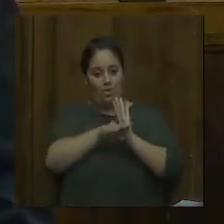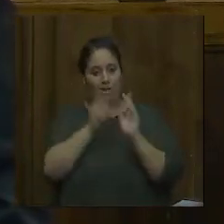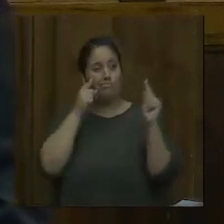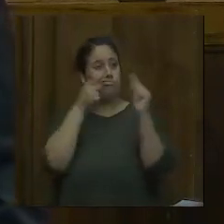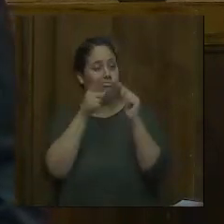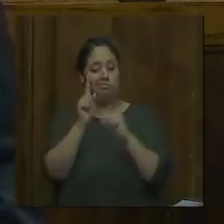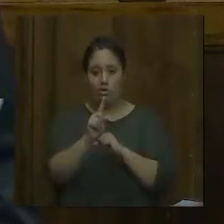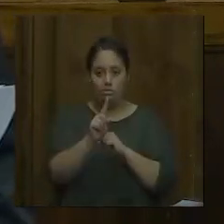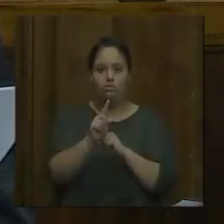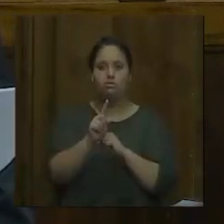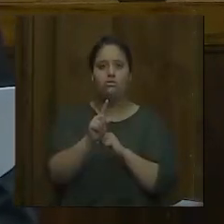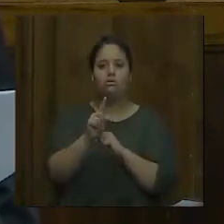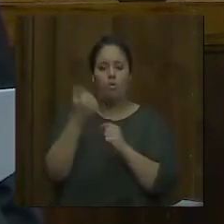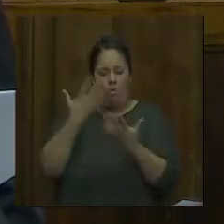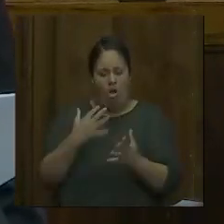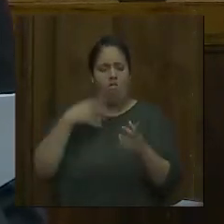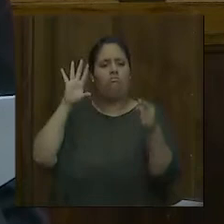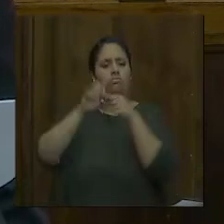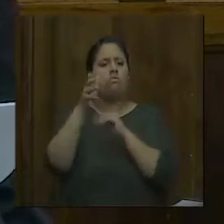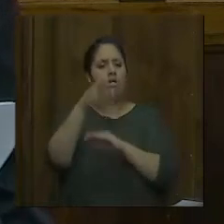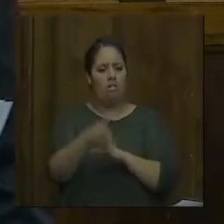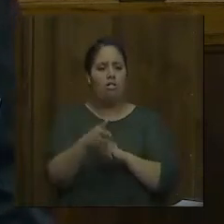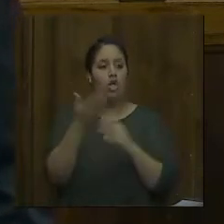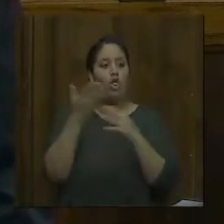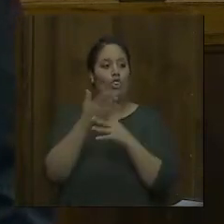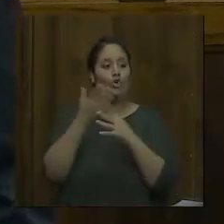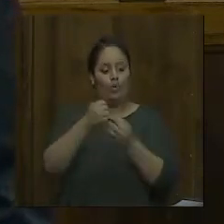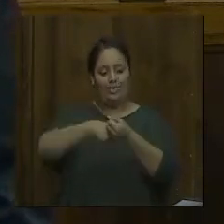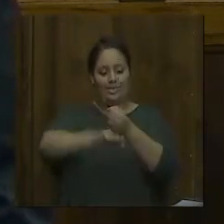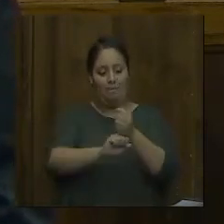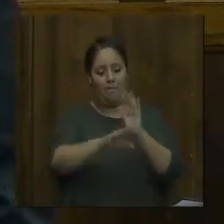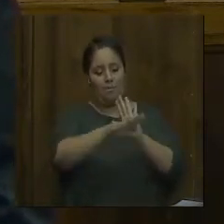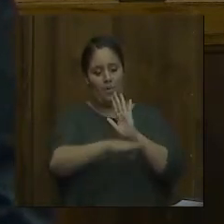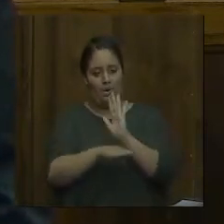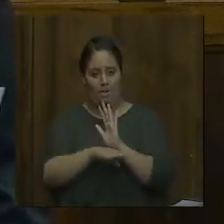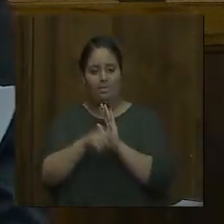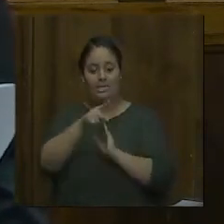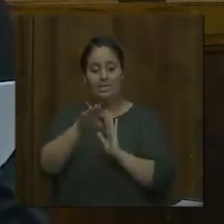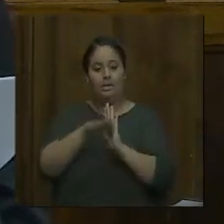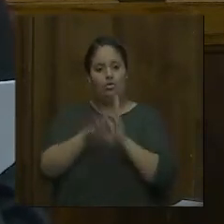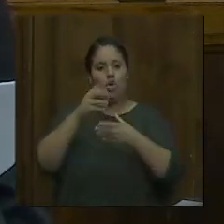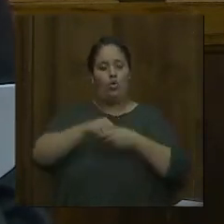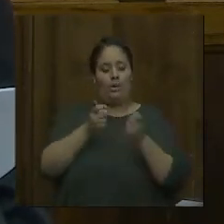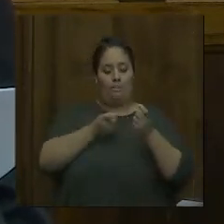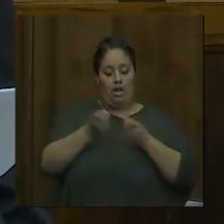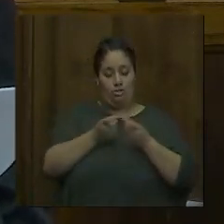aim will be achieved through its sub-programs, which include